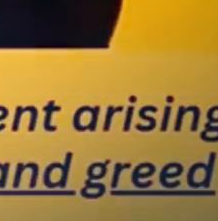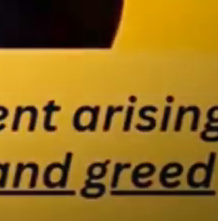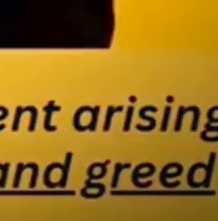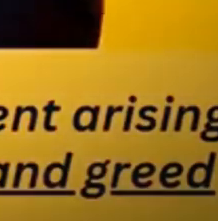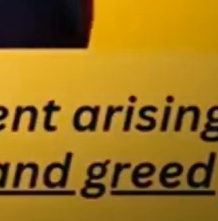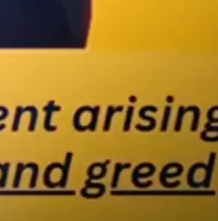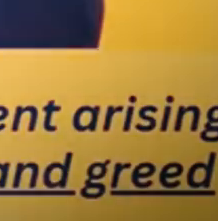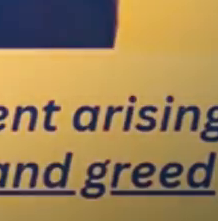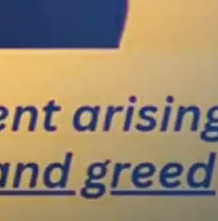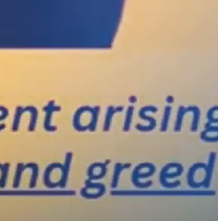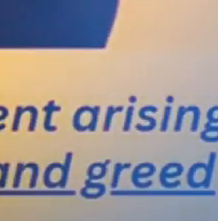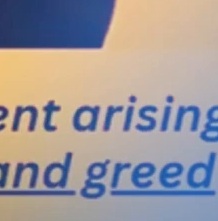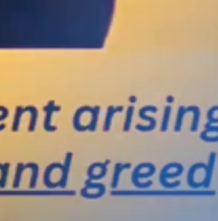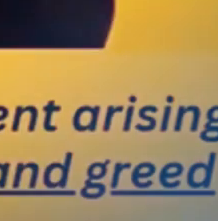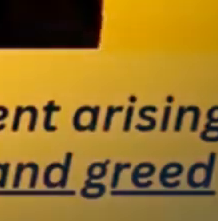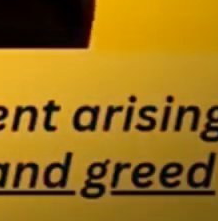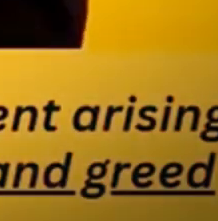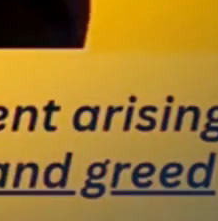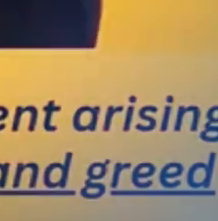Two,